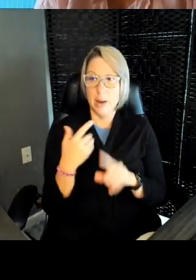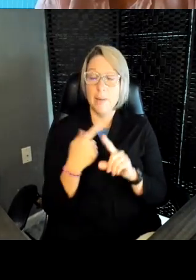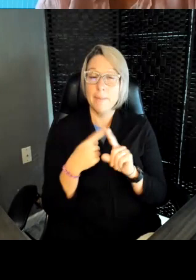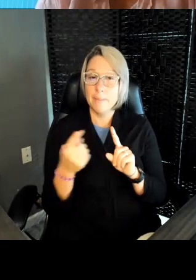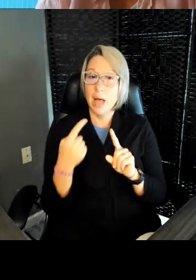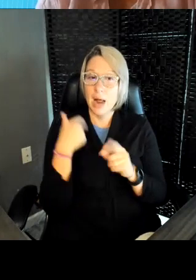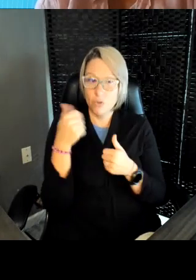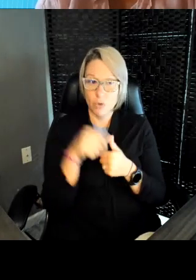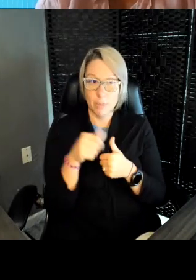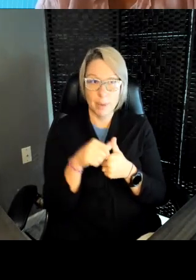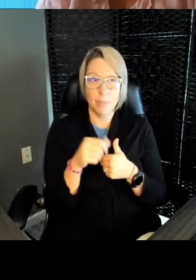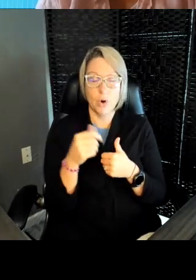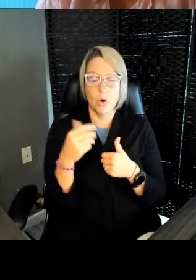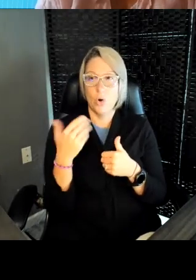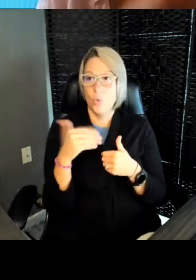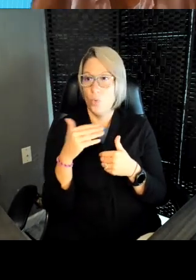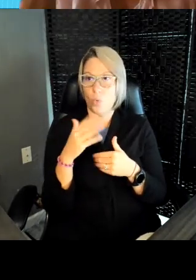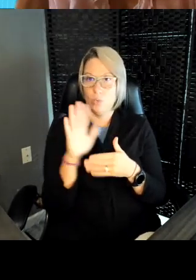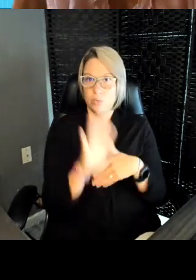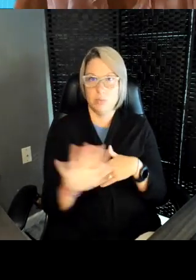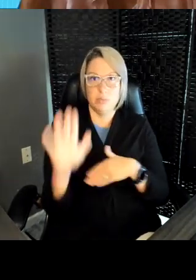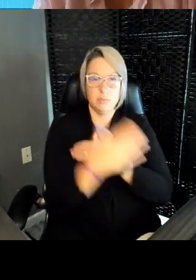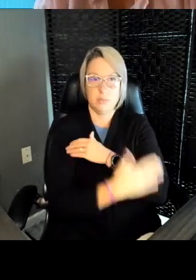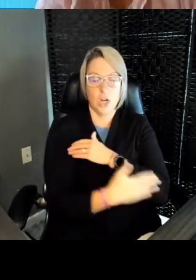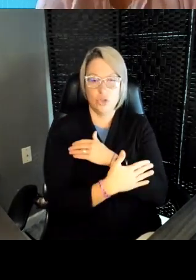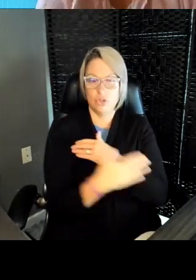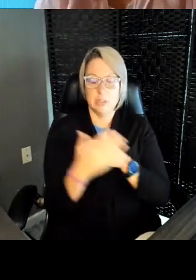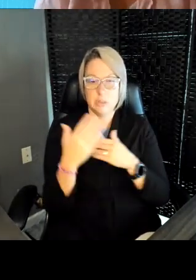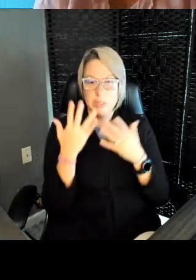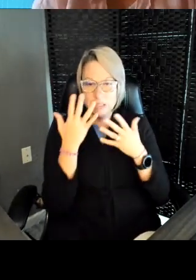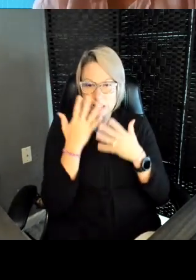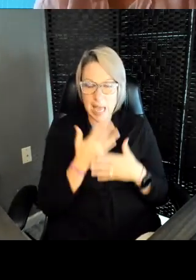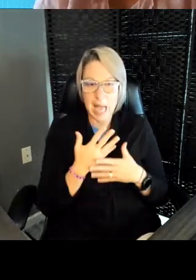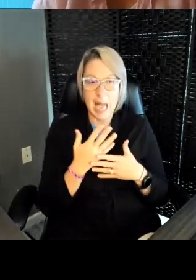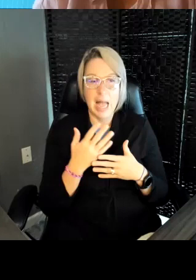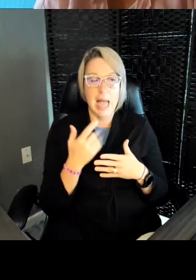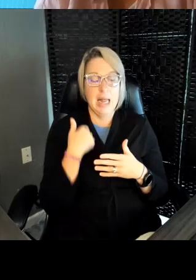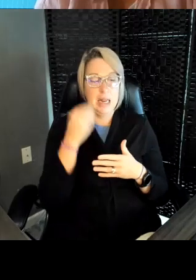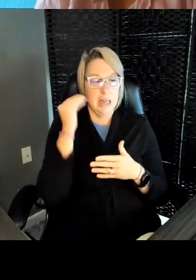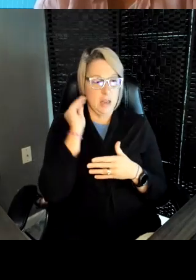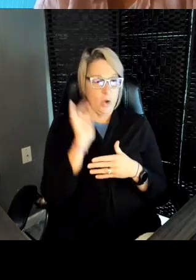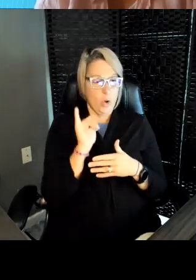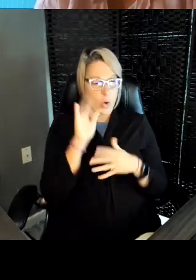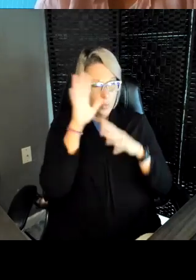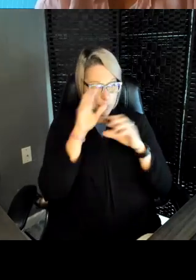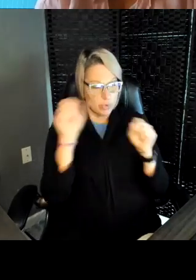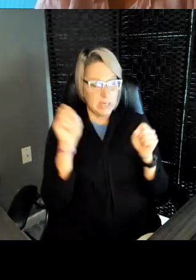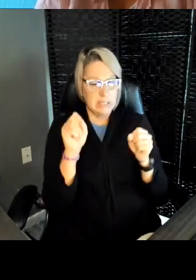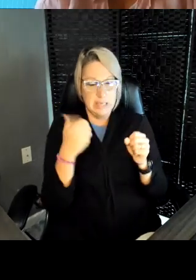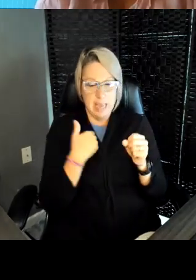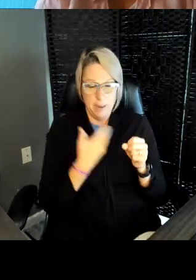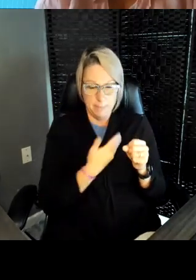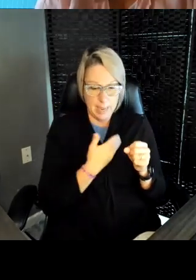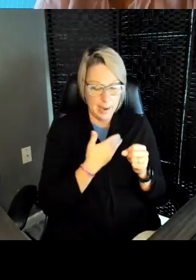was national sadness that their baby had died. And somewhere in my head, I just tucked that way that the president had a baby and the baby came too soon